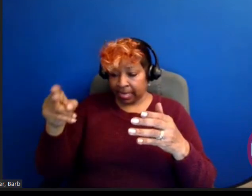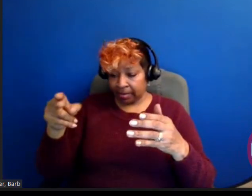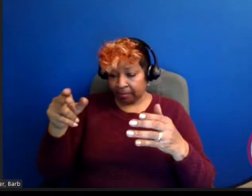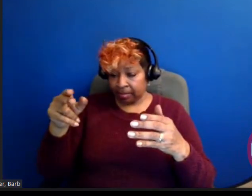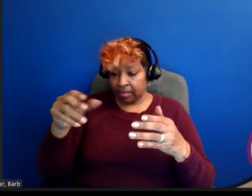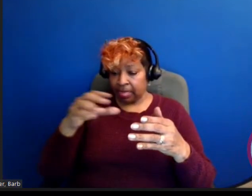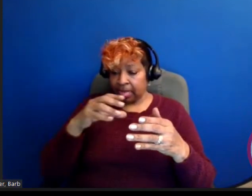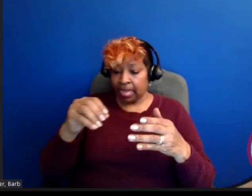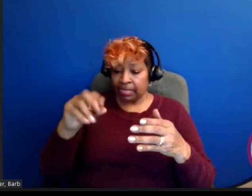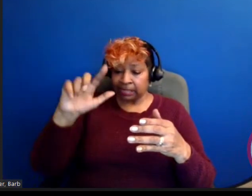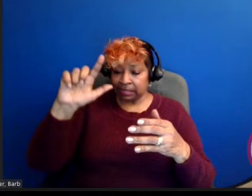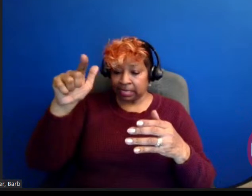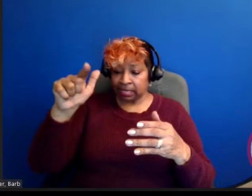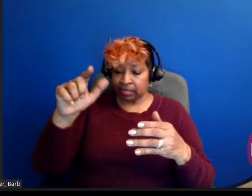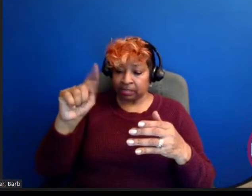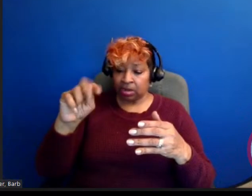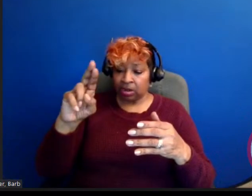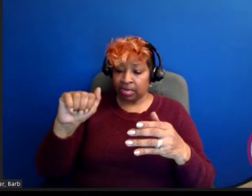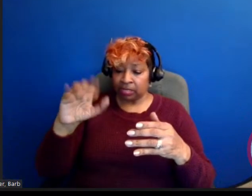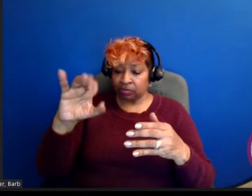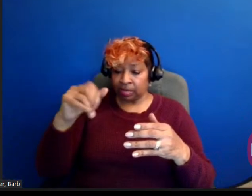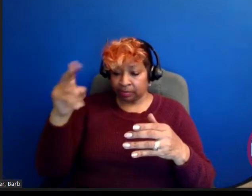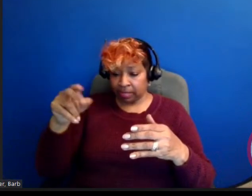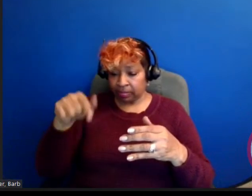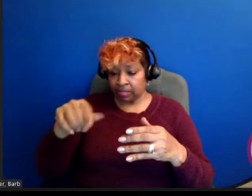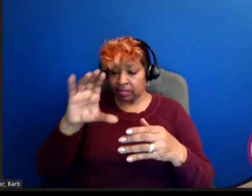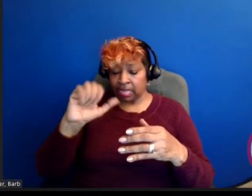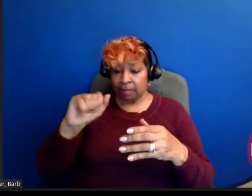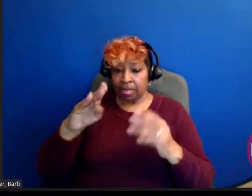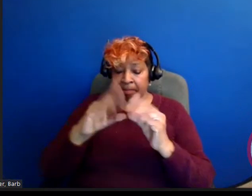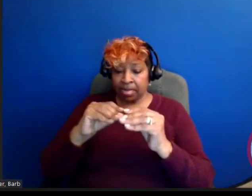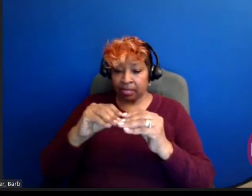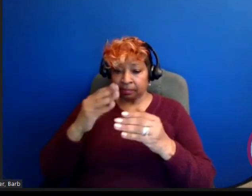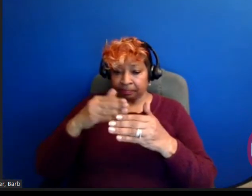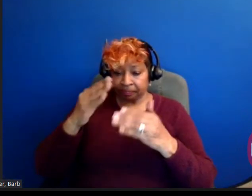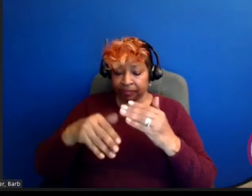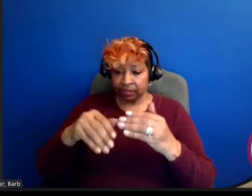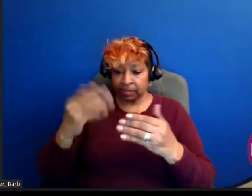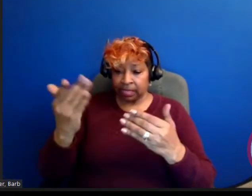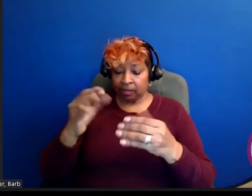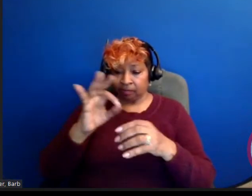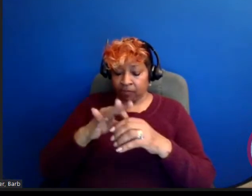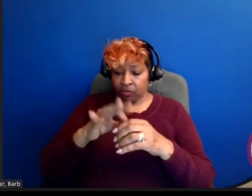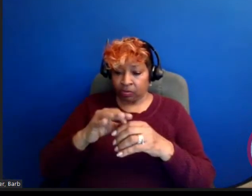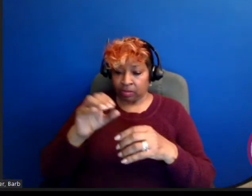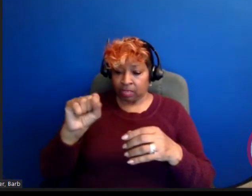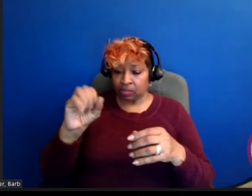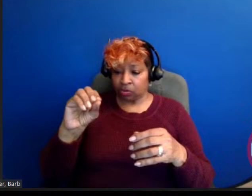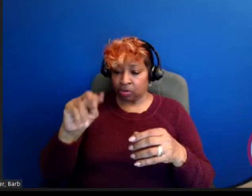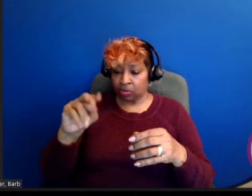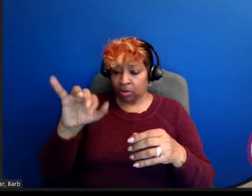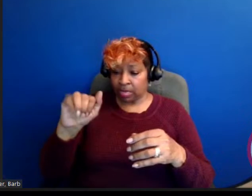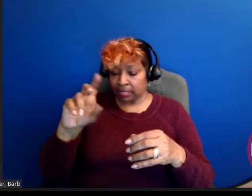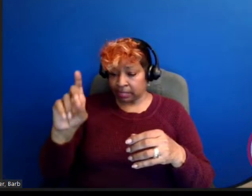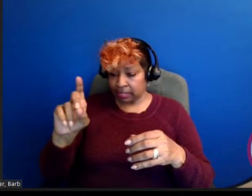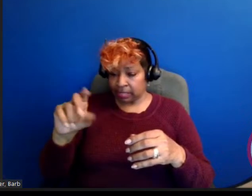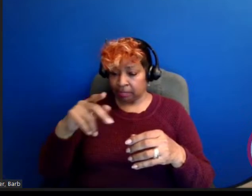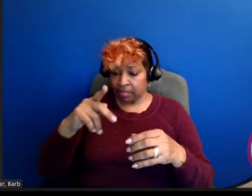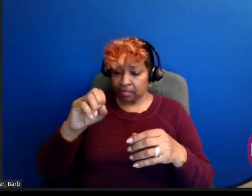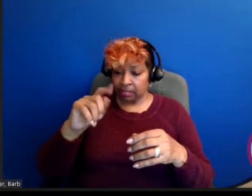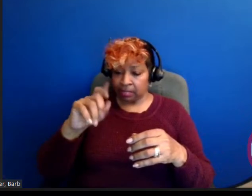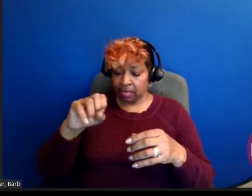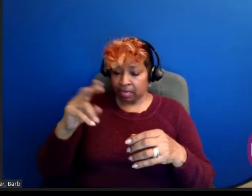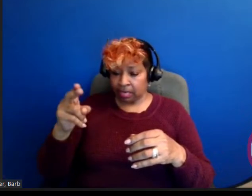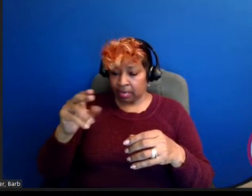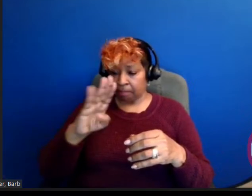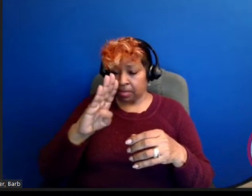that the Citizens Advisory Board meeting be adjourned. We'll take a roll call vote. Sonia Del Real. Aye. Peter Henderson. Aye. Rob